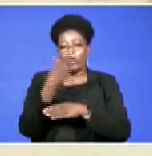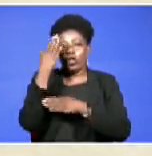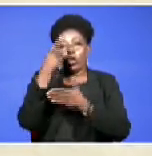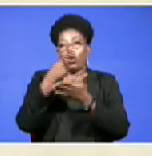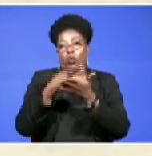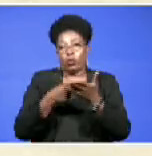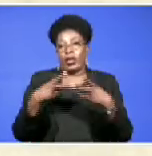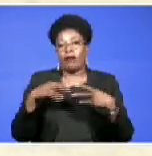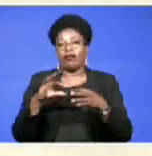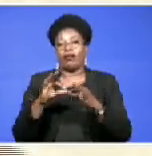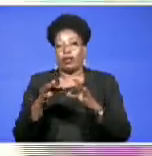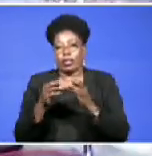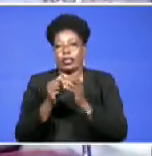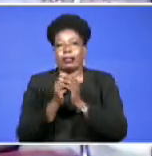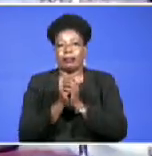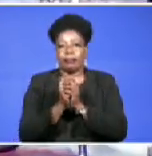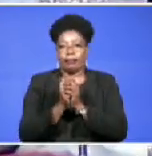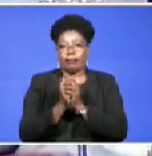fix.